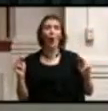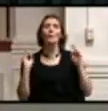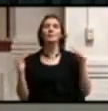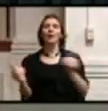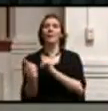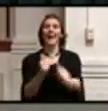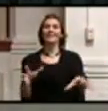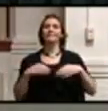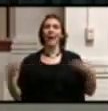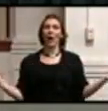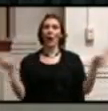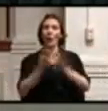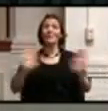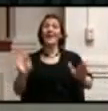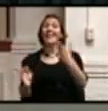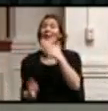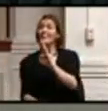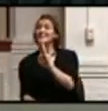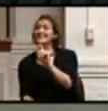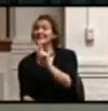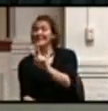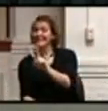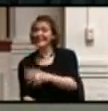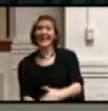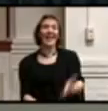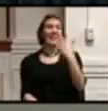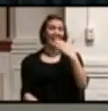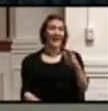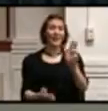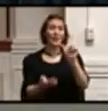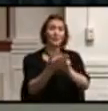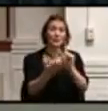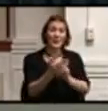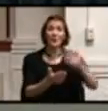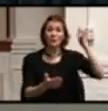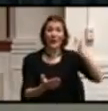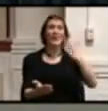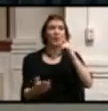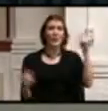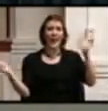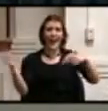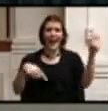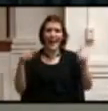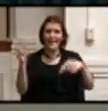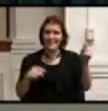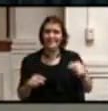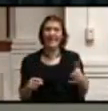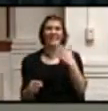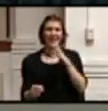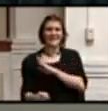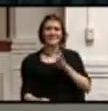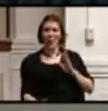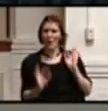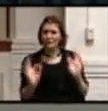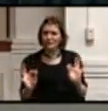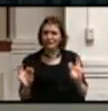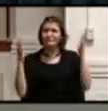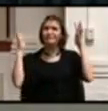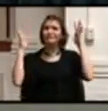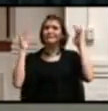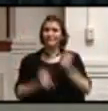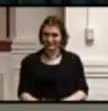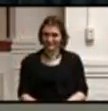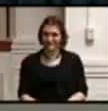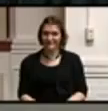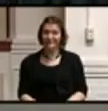carries 5-0. Thank you, BCTV. Thank you, members of the press. Thank you, everybody who was in attendance. Thank you, Select Board members. You didn't even give